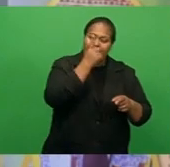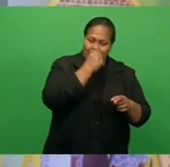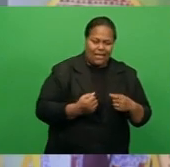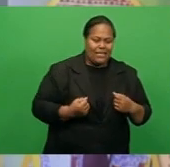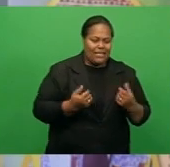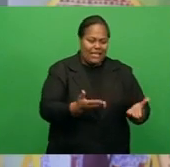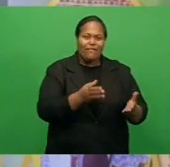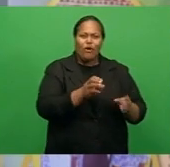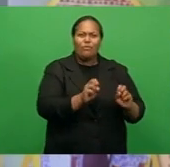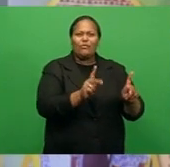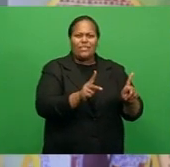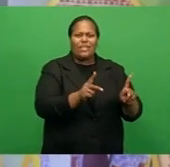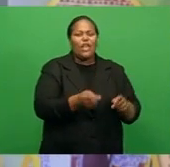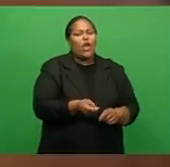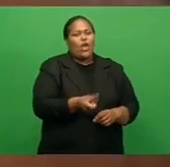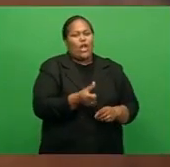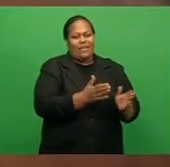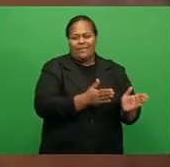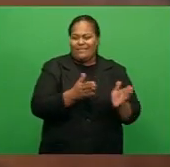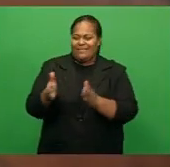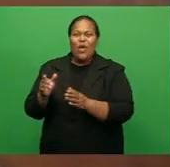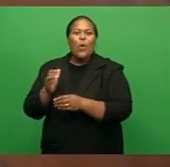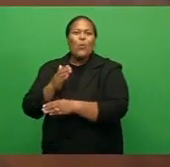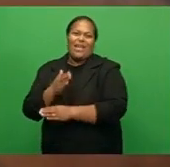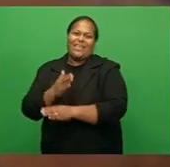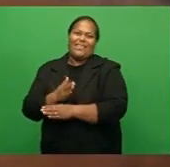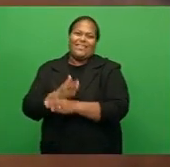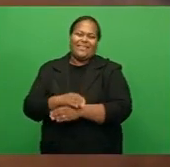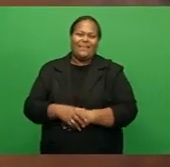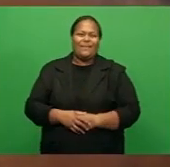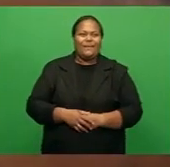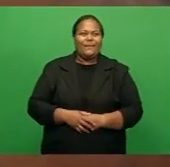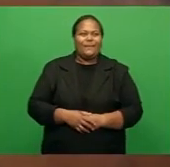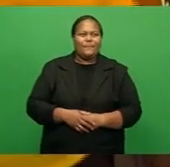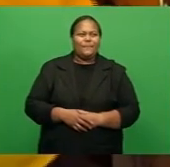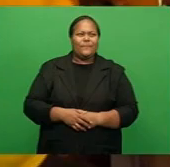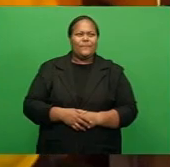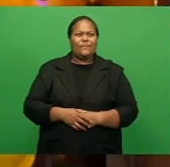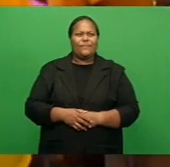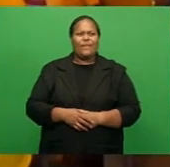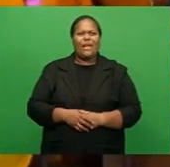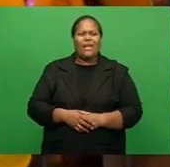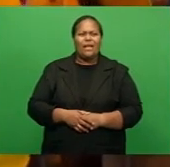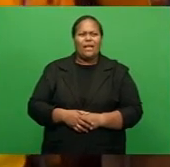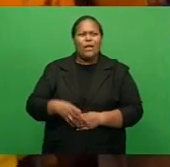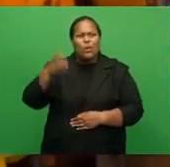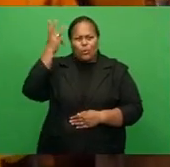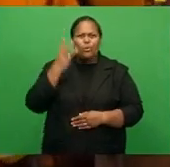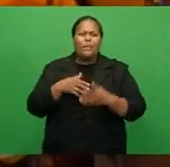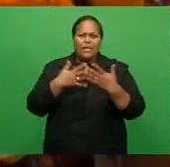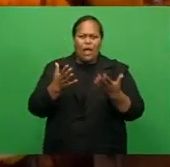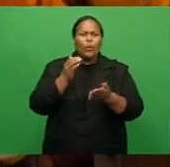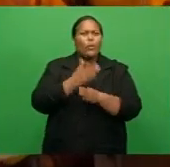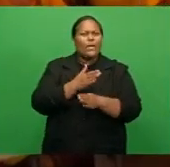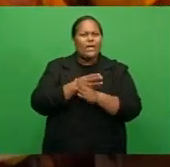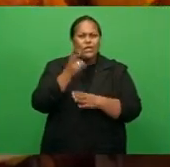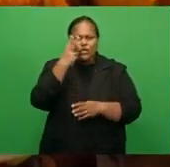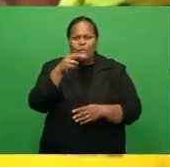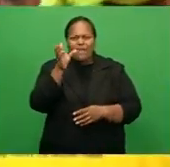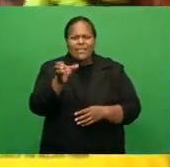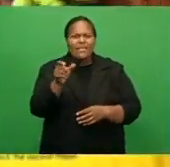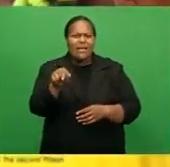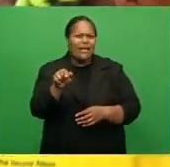given early release on employment. Former inmate Fiu Katarina, who now works as a supervisor at the Raiwanga Bakery, says the